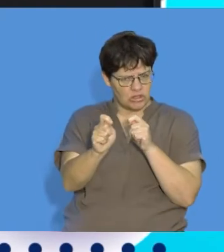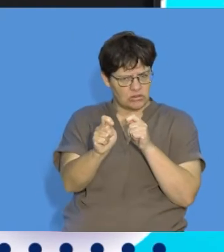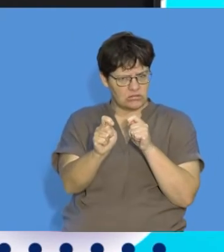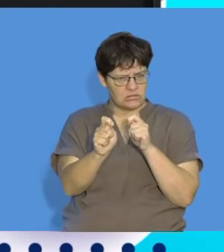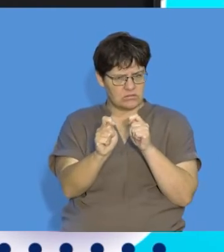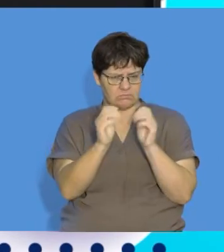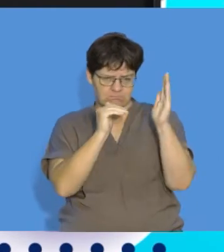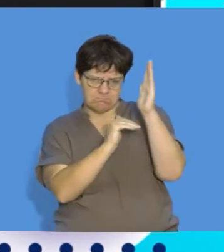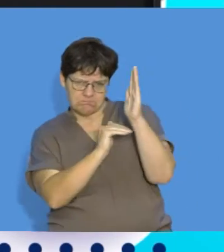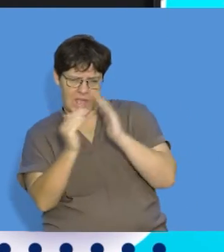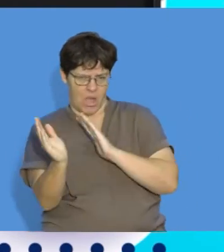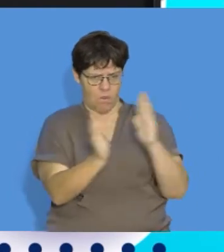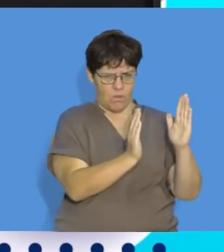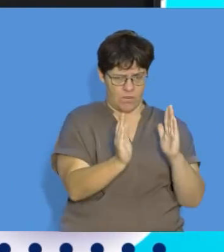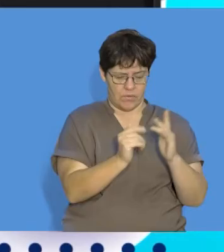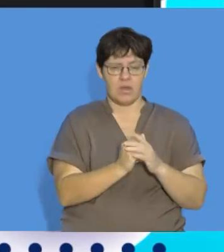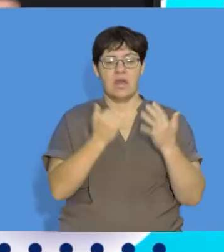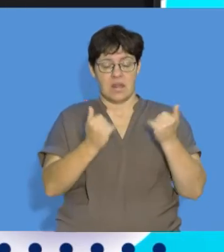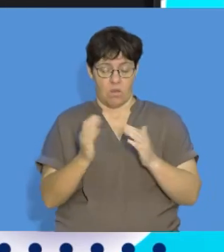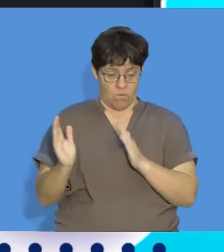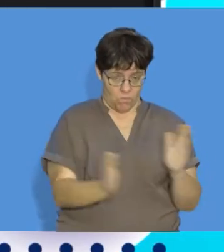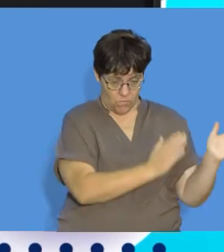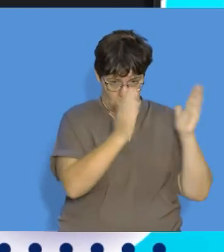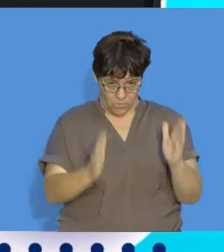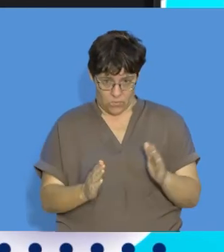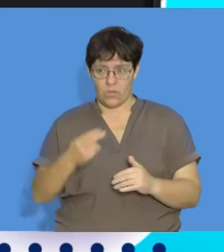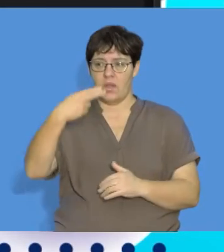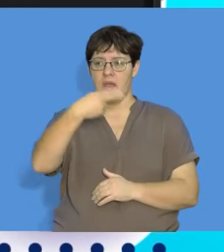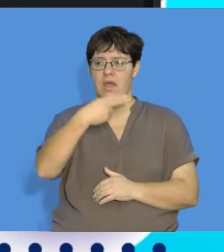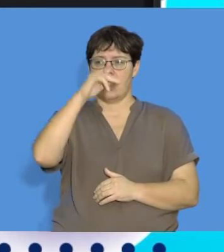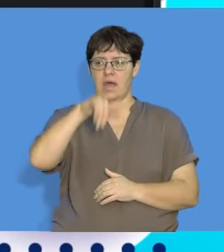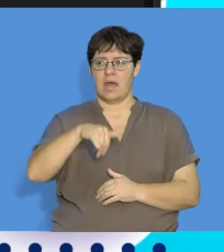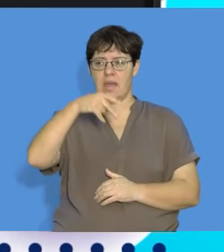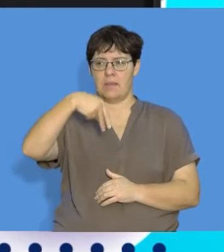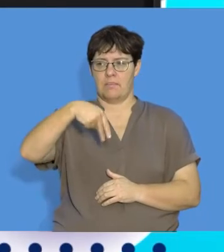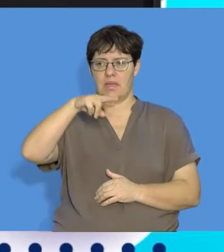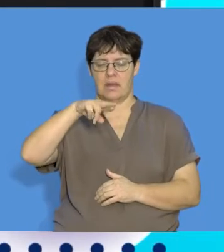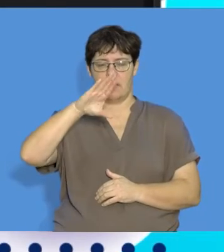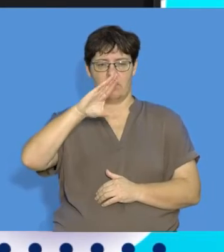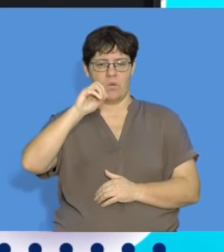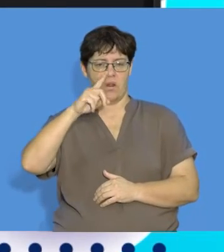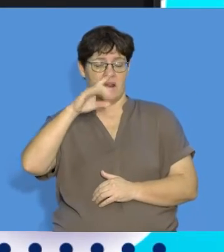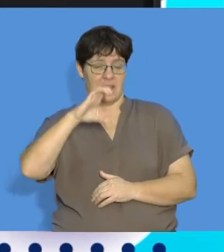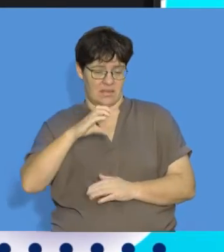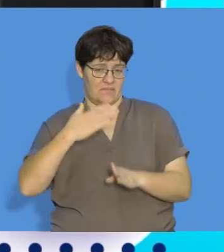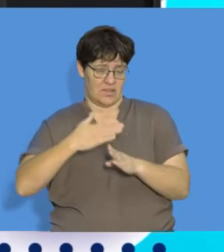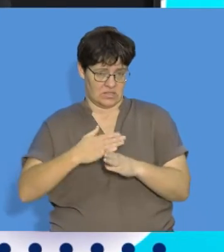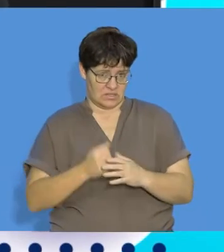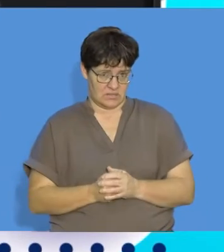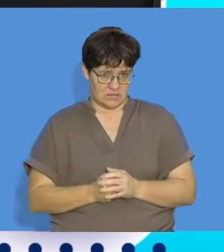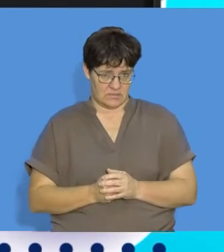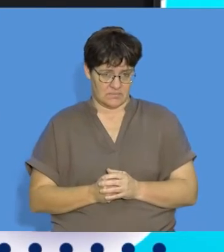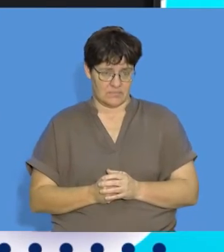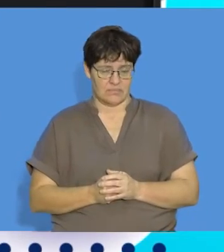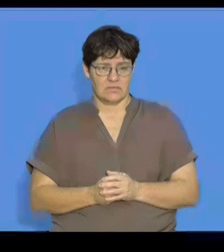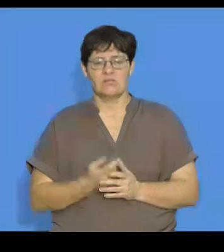at a hyperbolic function, which is a hyperbola, rather, the short way of the actual curve itself. So let's just jump right